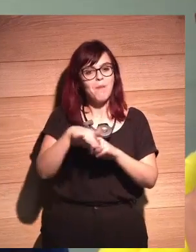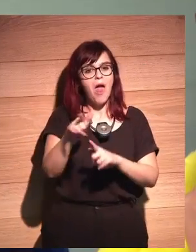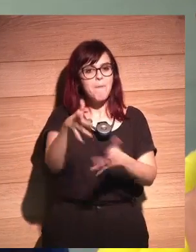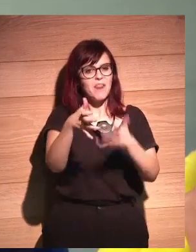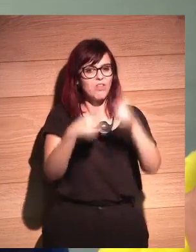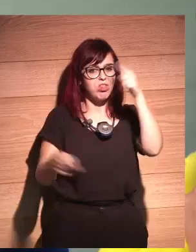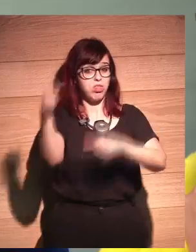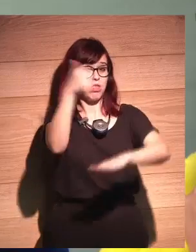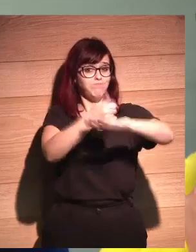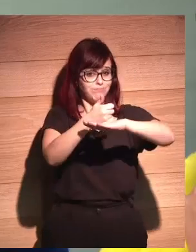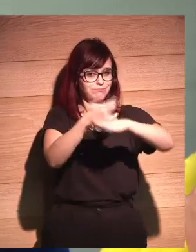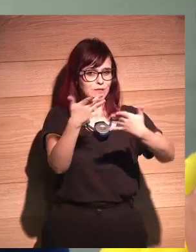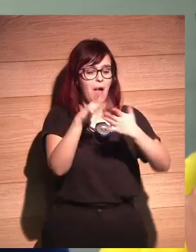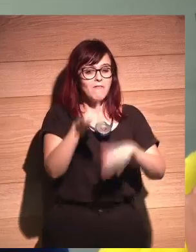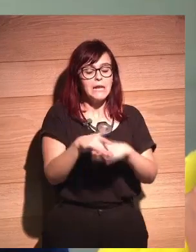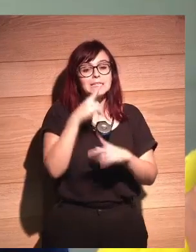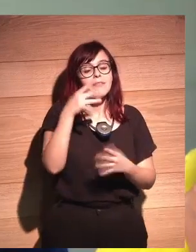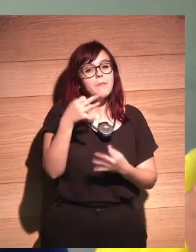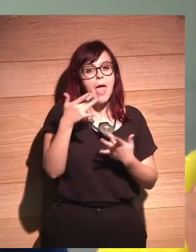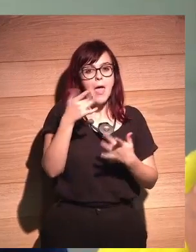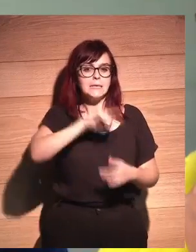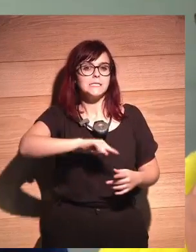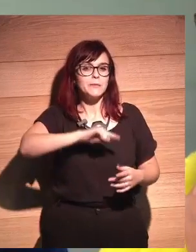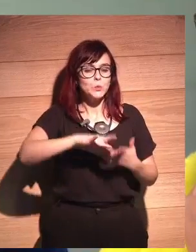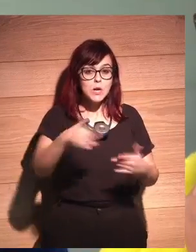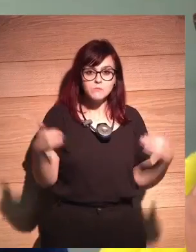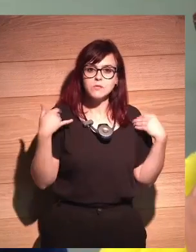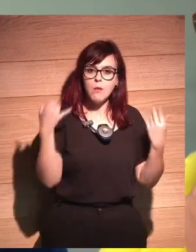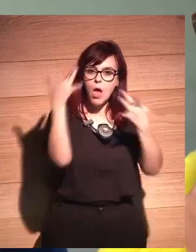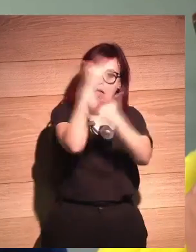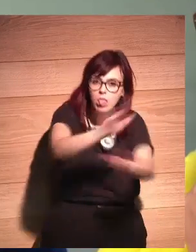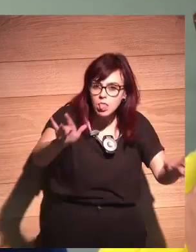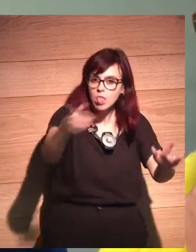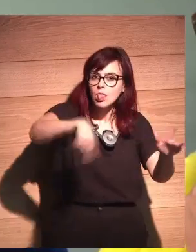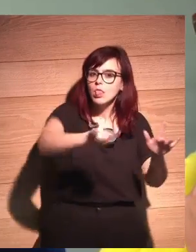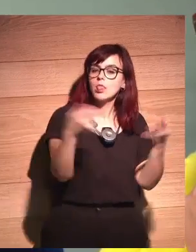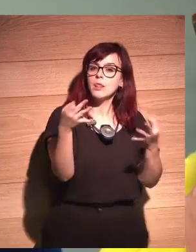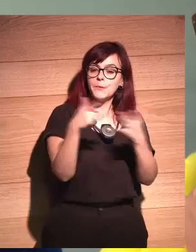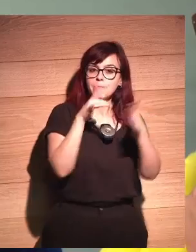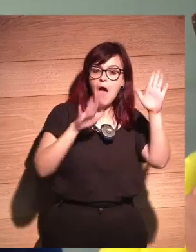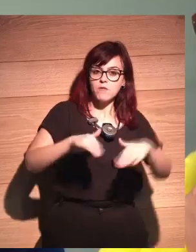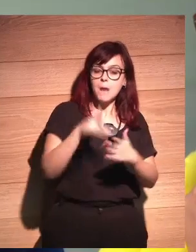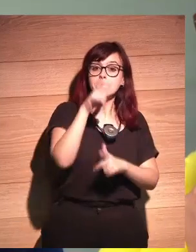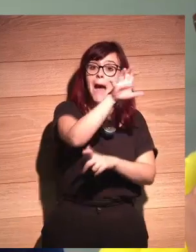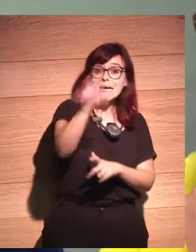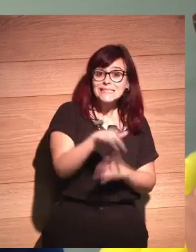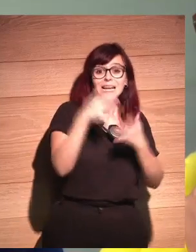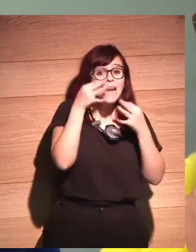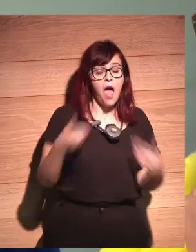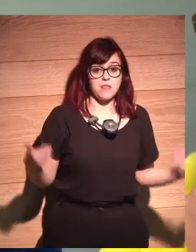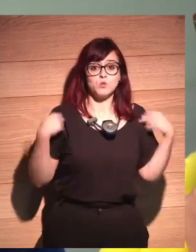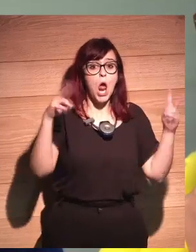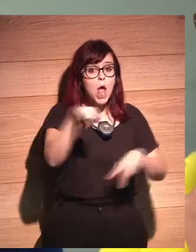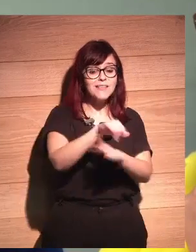them. When we were speaking about activating the responsible spirit of people, is because countries are